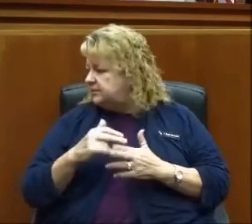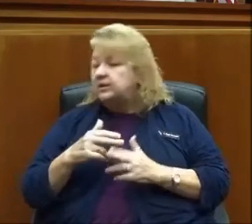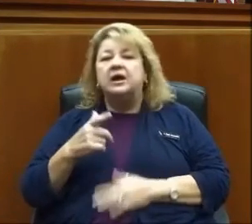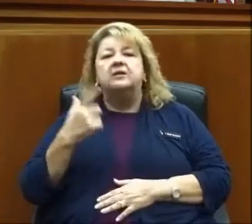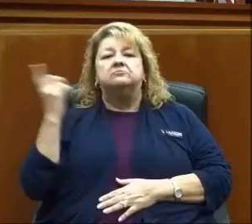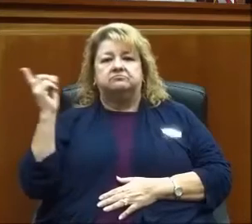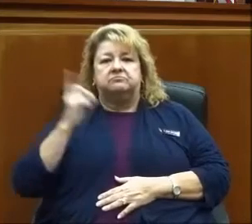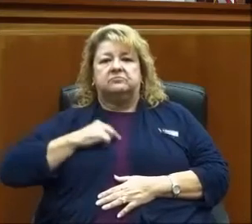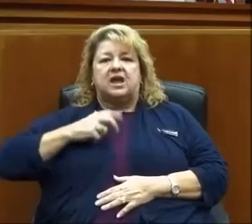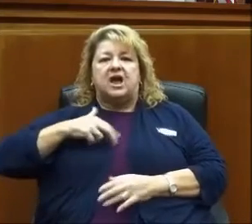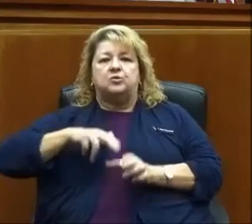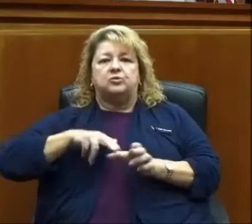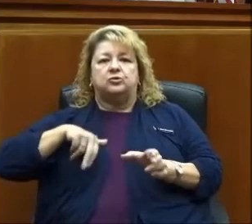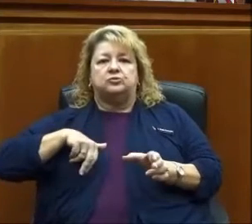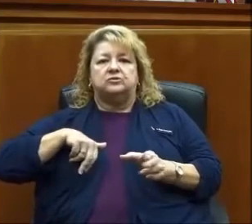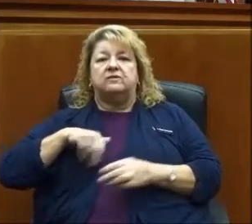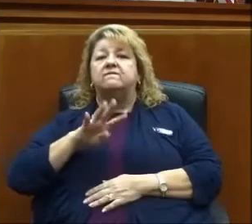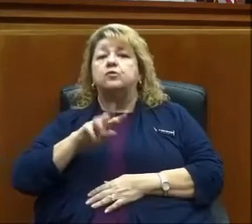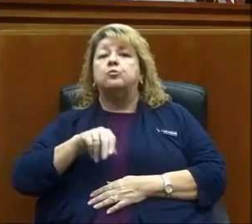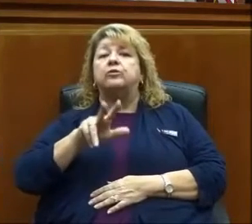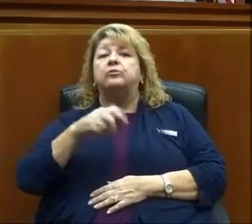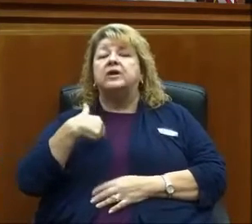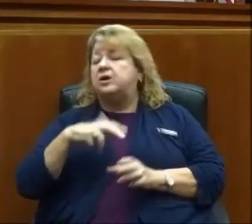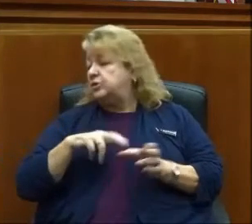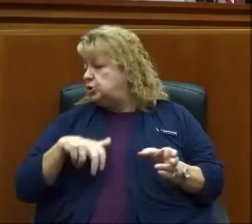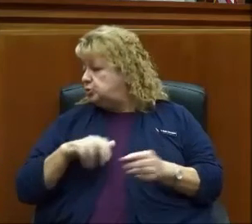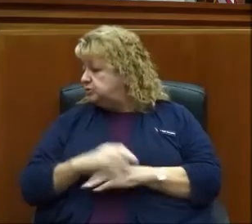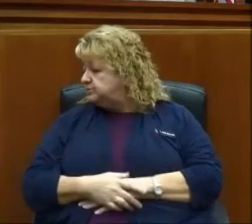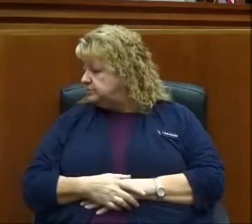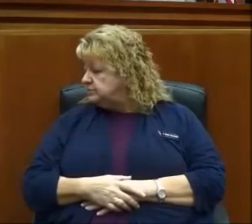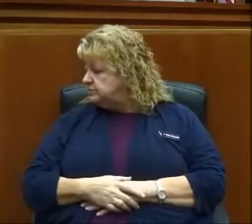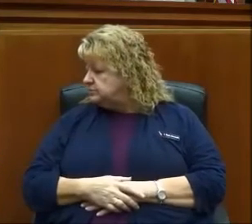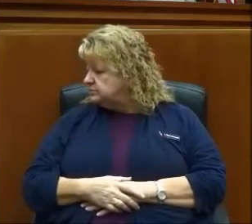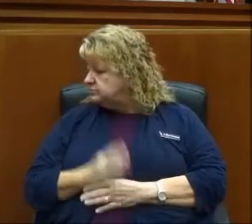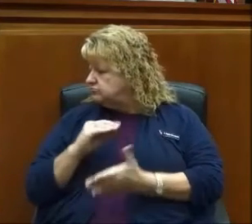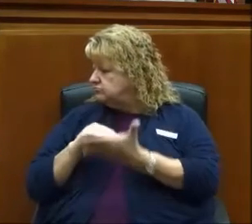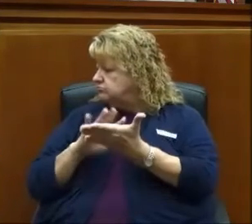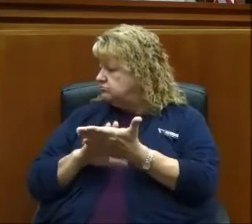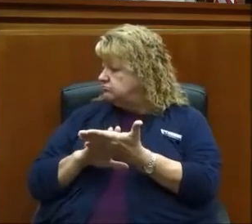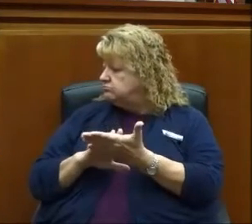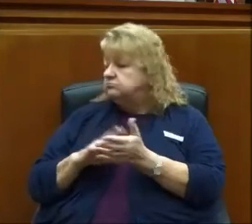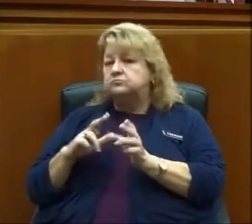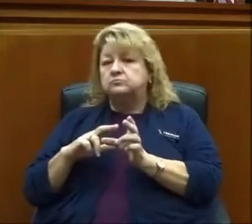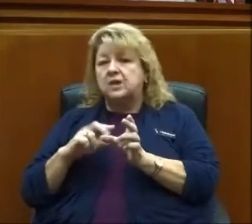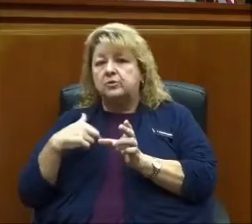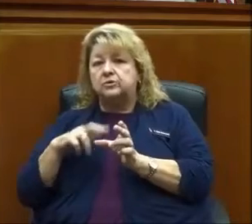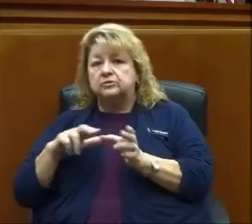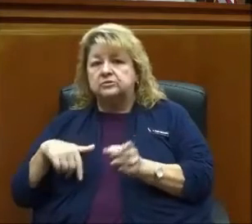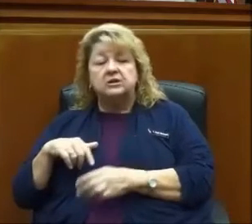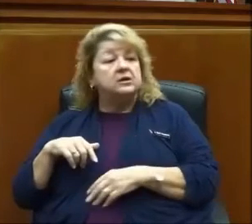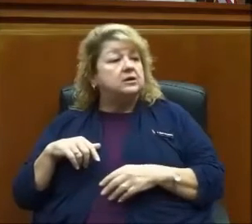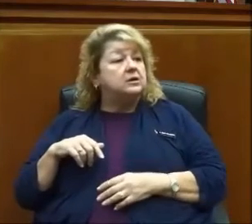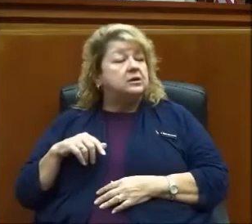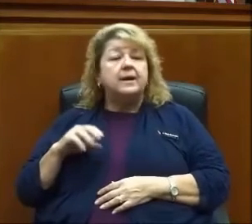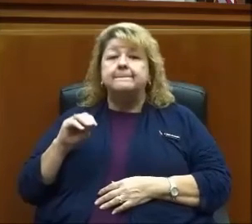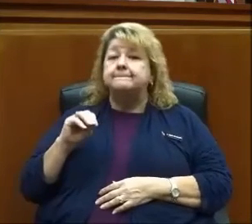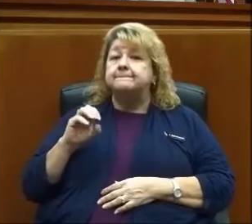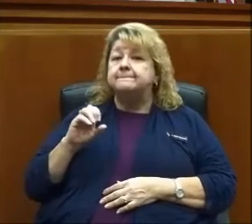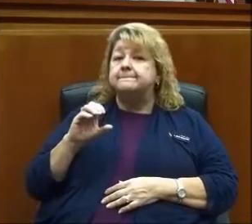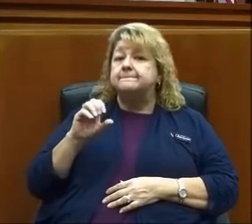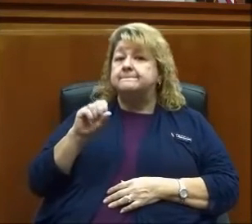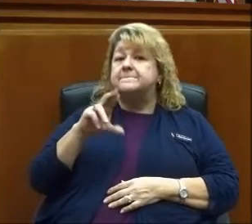recusal for item 4.3. Can we note that recusal? Ms. Bophy, are you recusing too? I sure